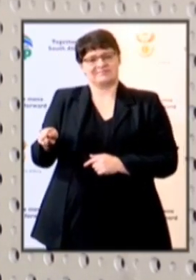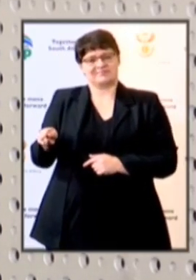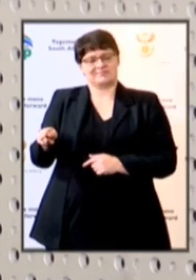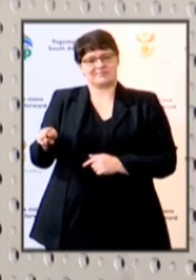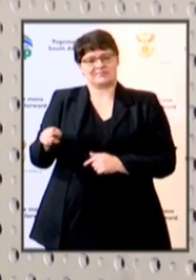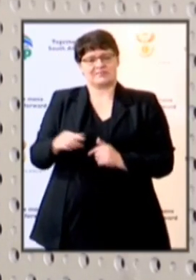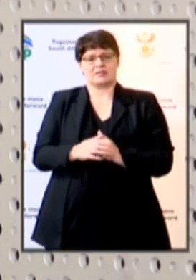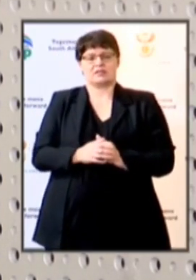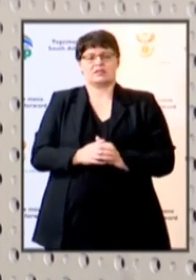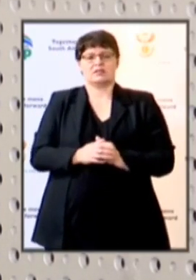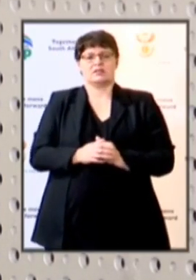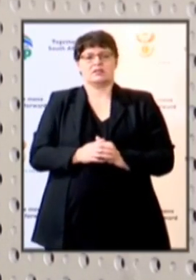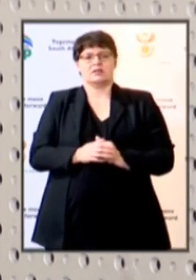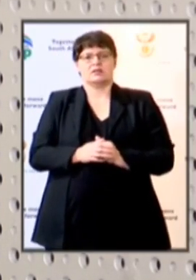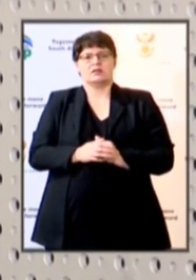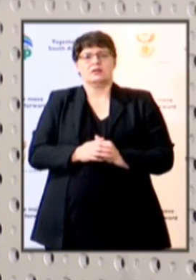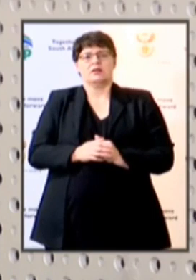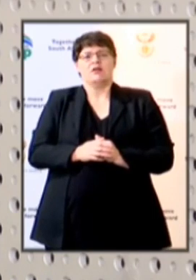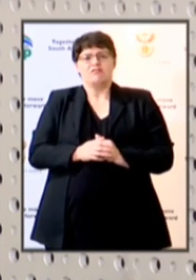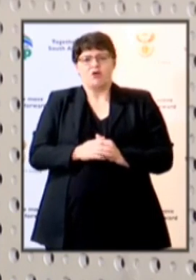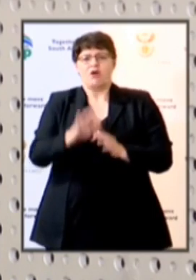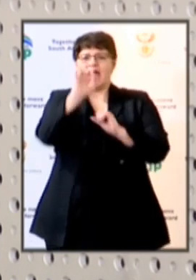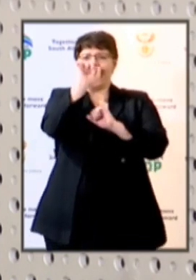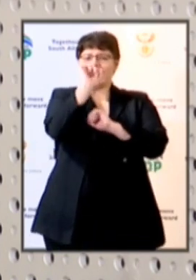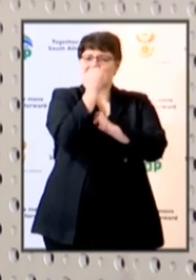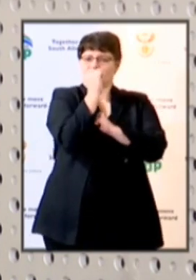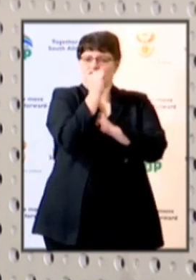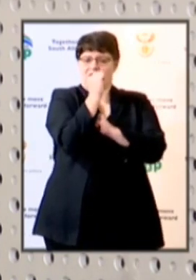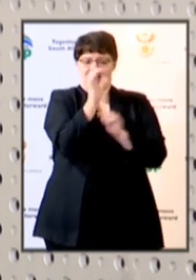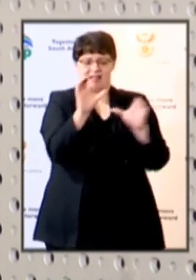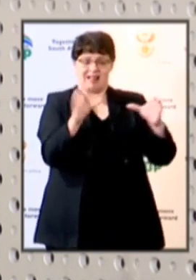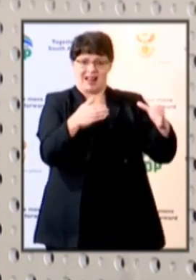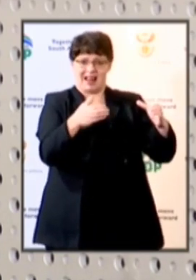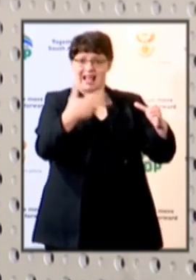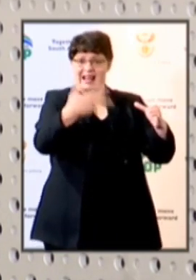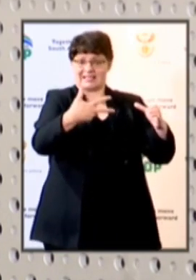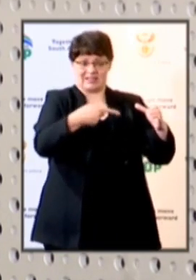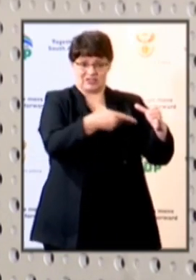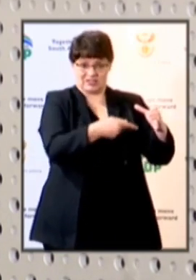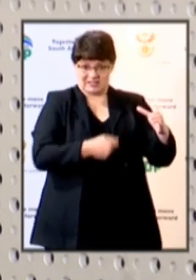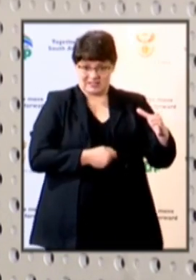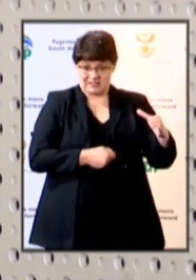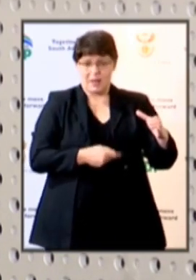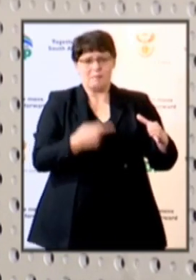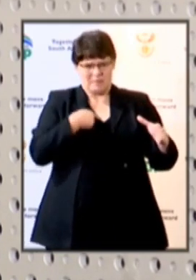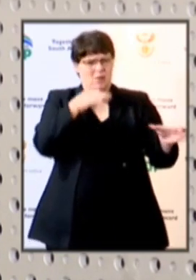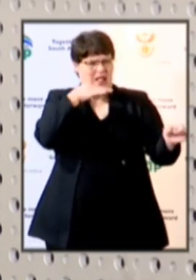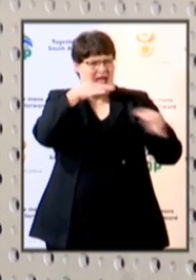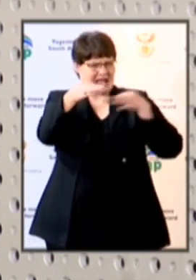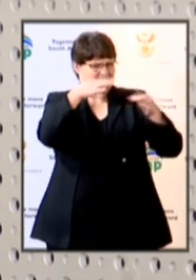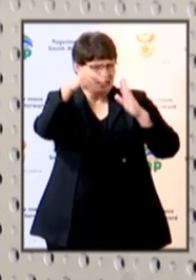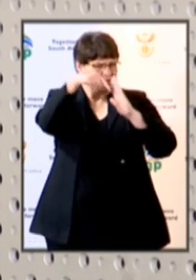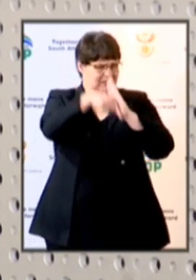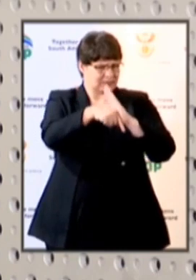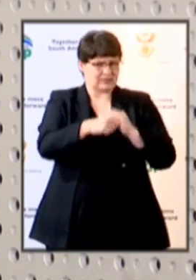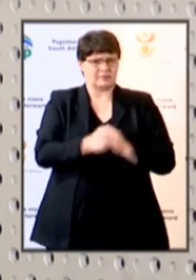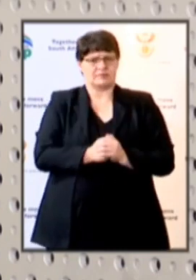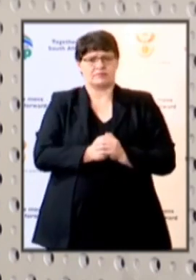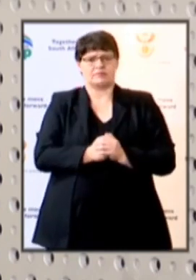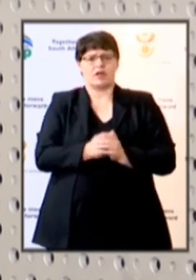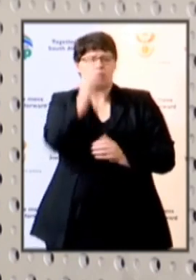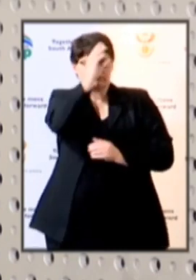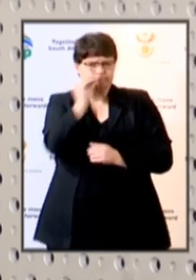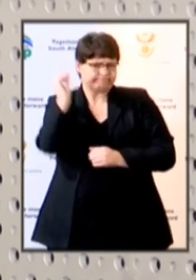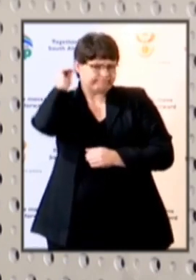In putting the framework together for industrial classification, which I'm going to mainly speak about, we took four factors